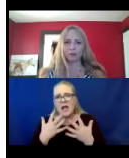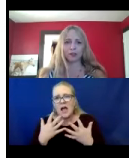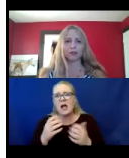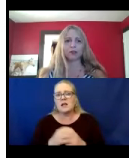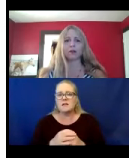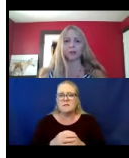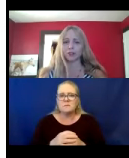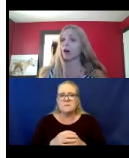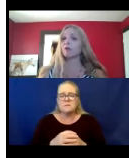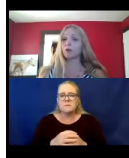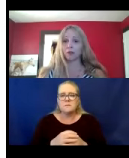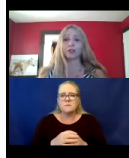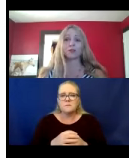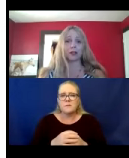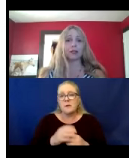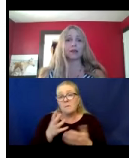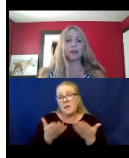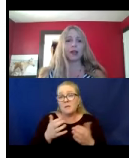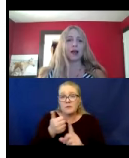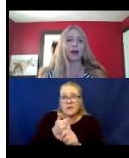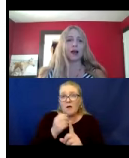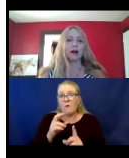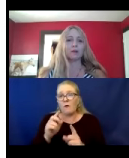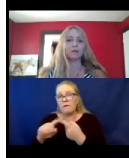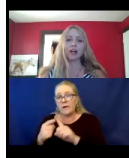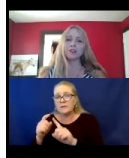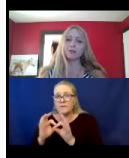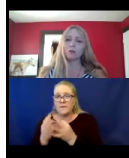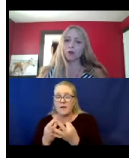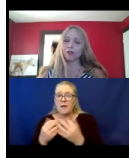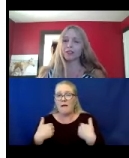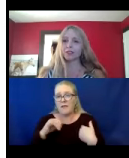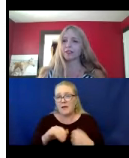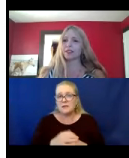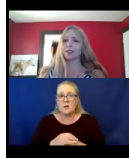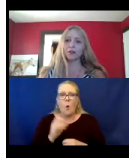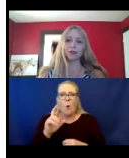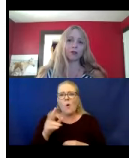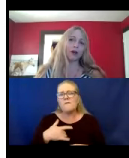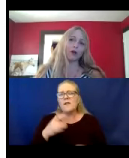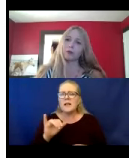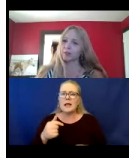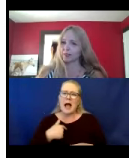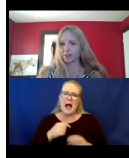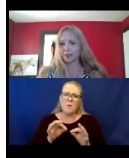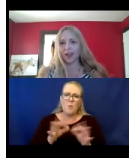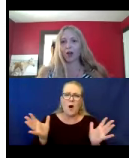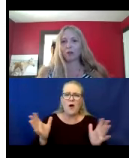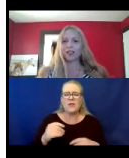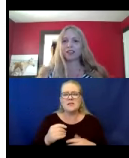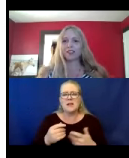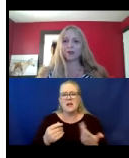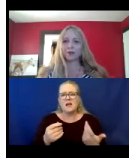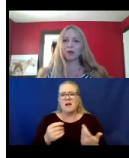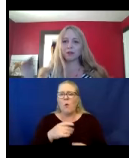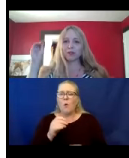that with yourself or friends or family. Thoughts of worthlessness, guilt, or hopelessness. I always